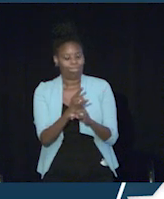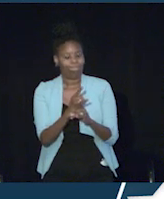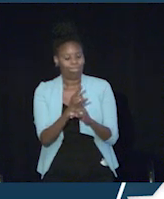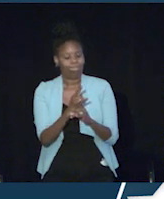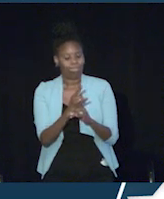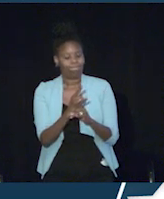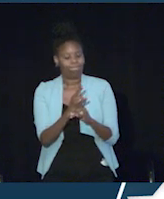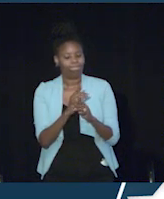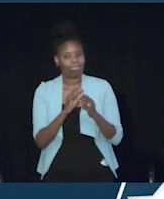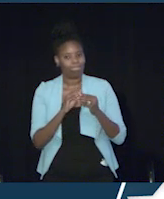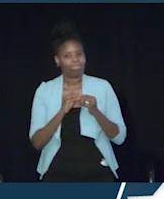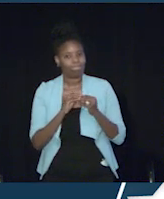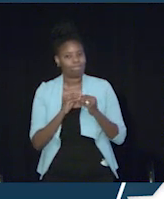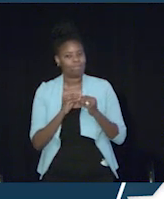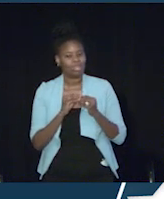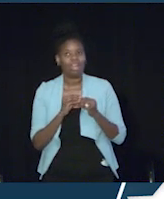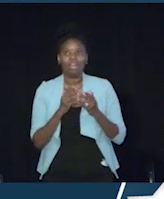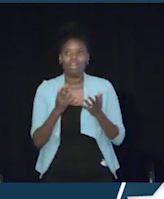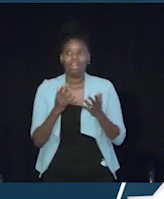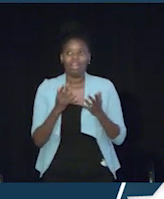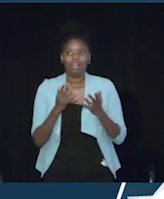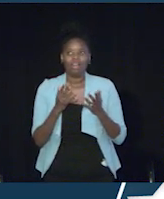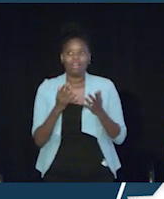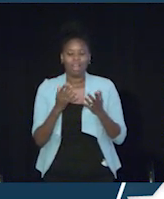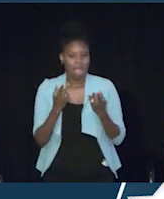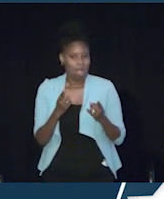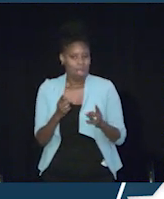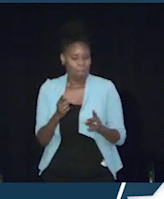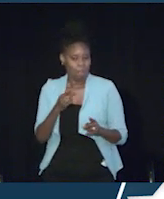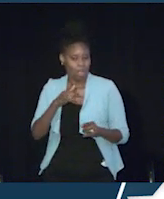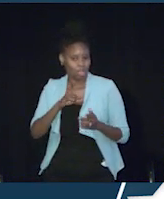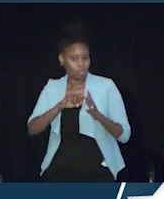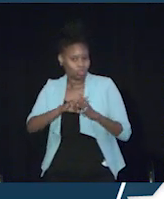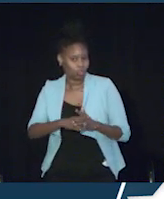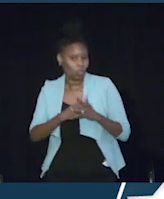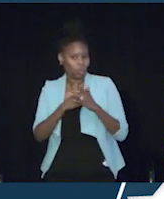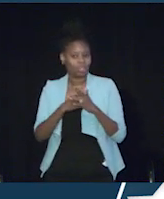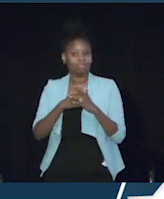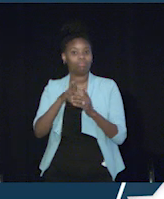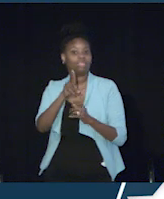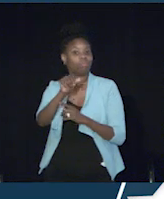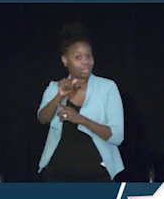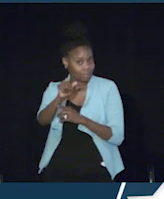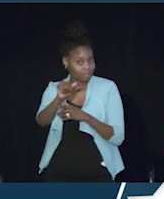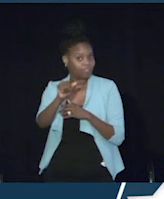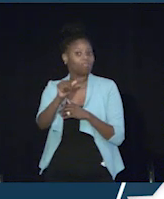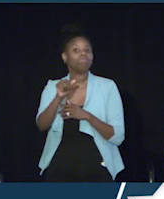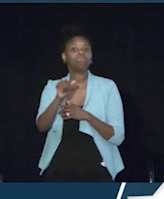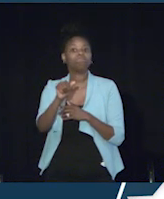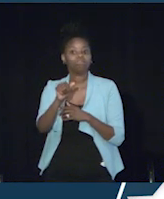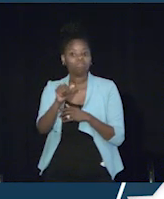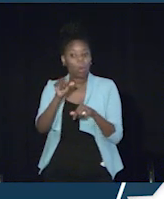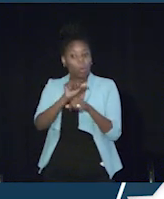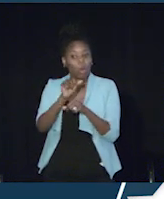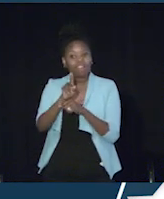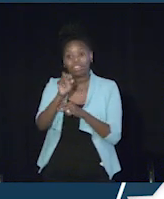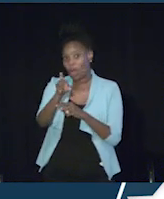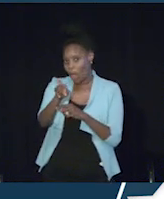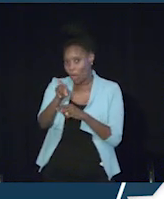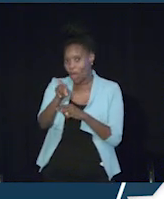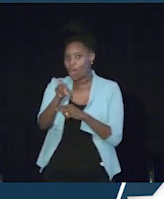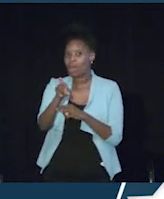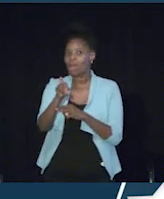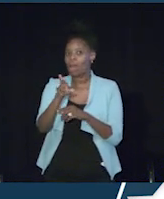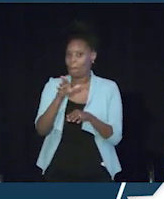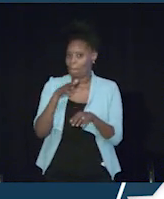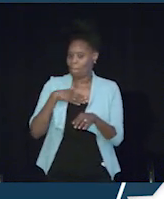It left me with, I studied disability. I work at VR, making a career